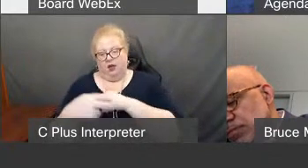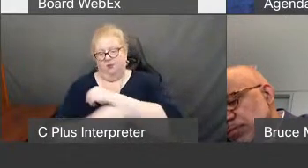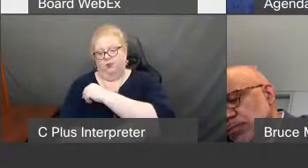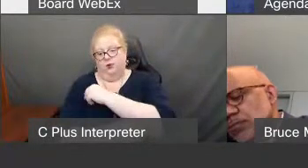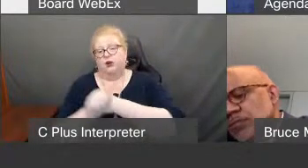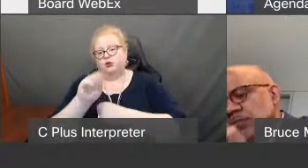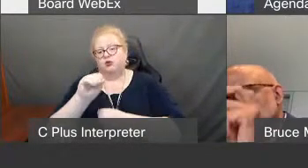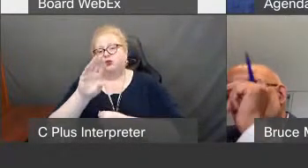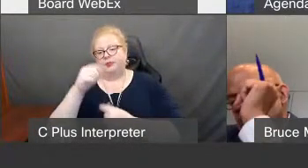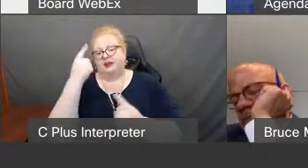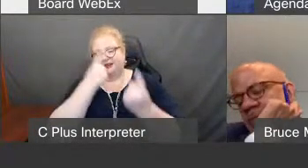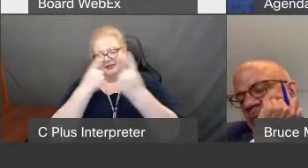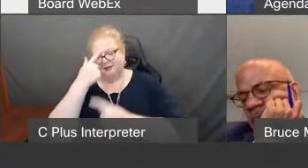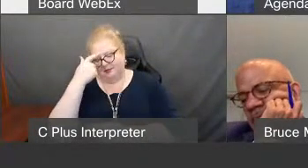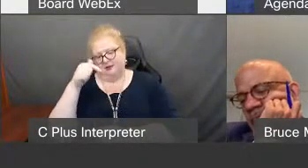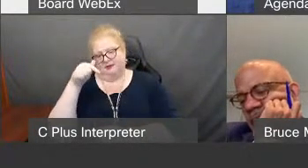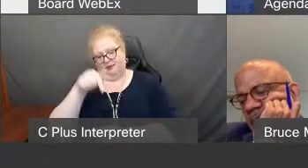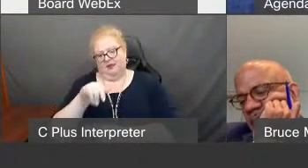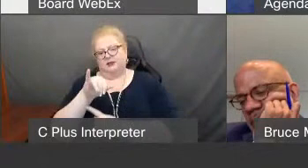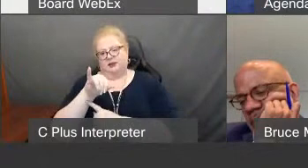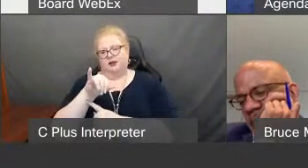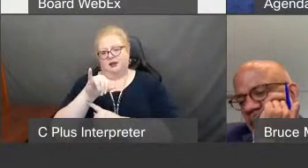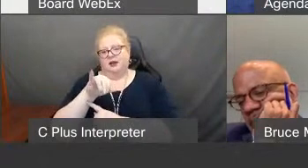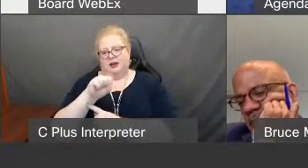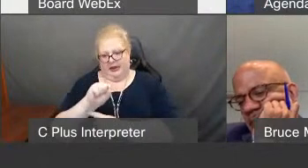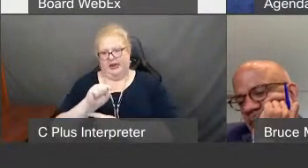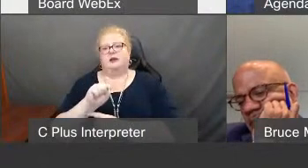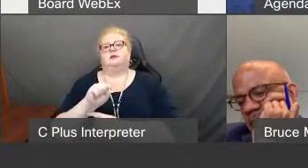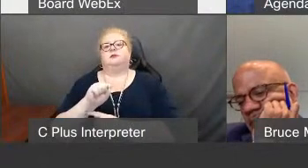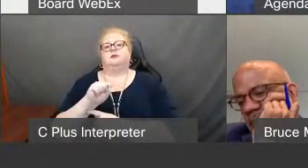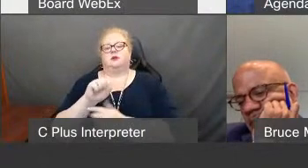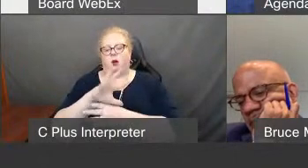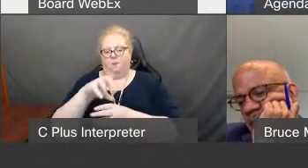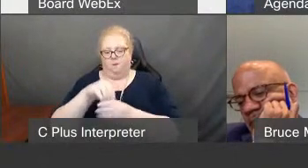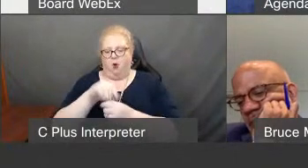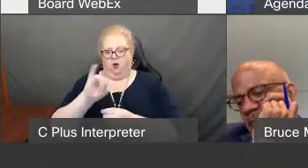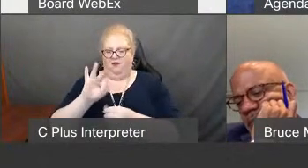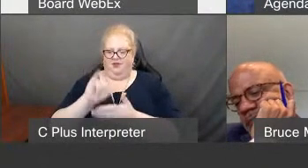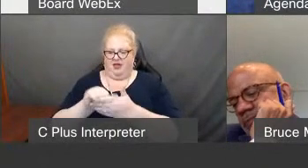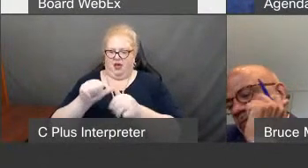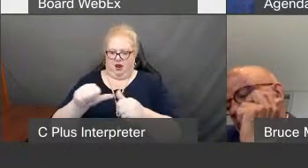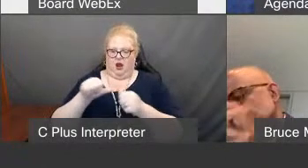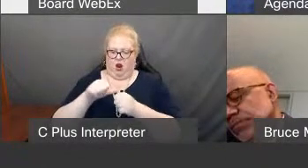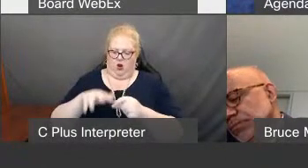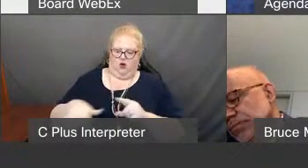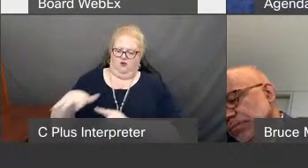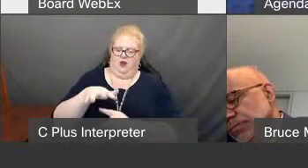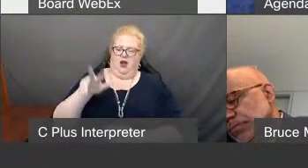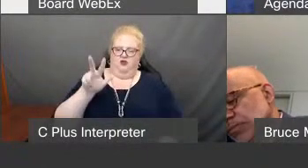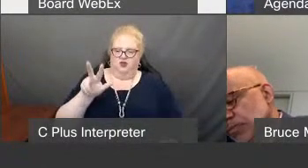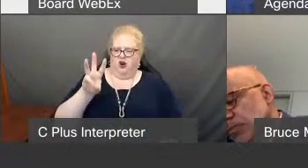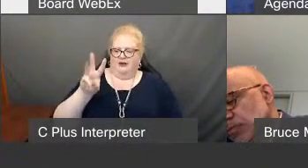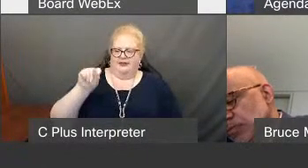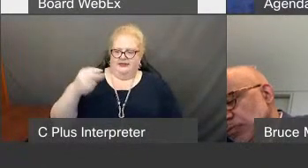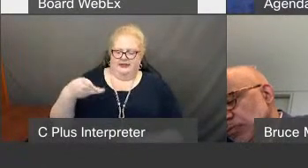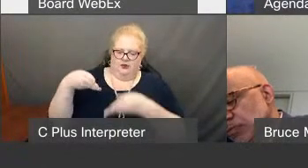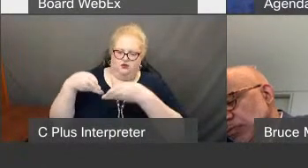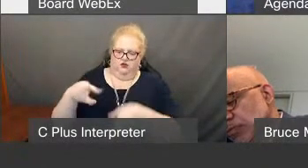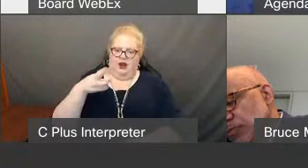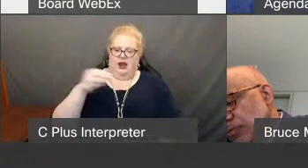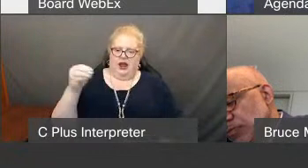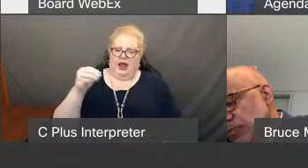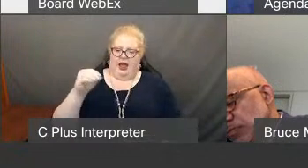it does contribute to the area around 36th Street, John Barrow, being a